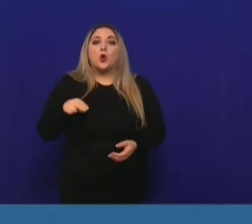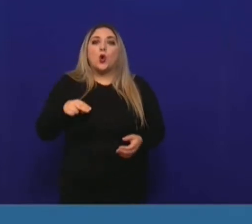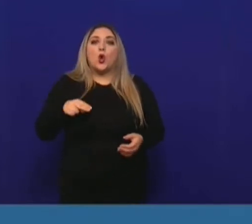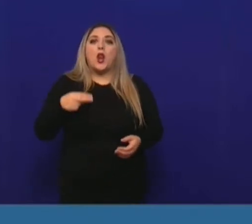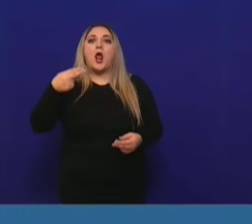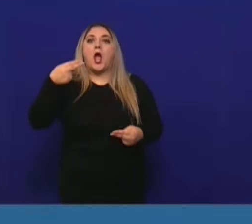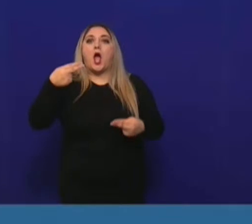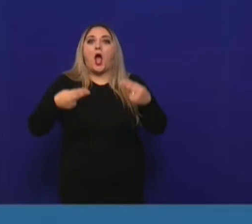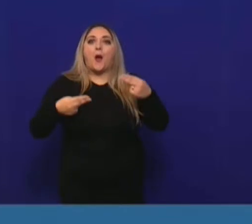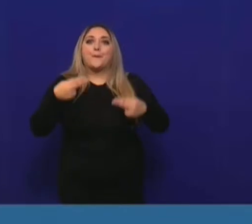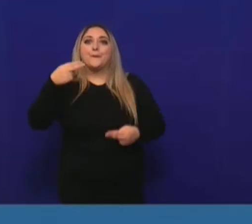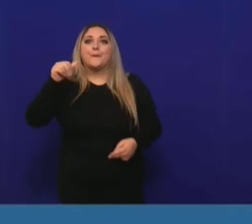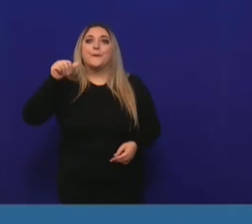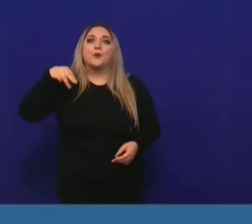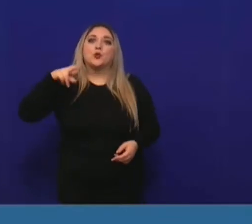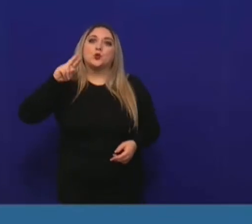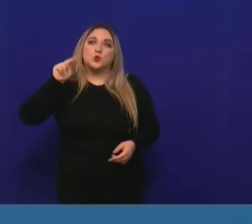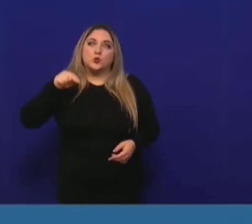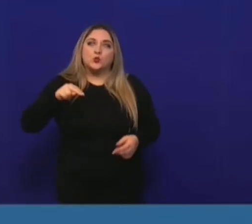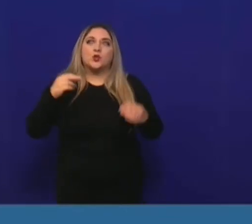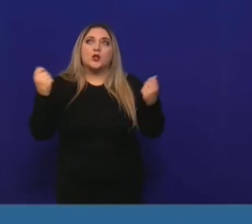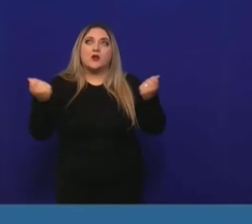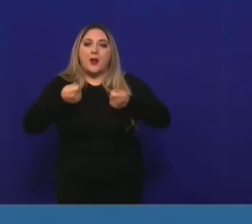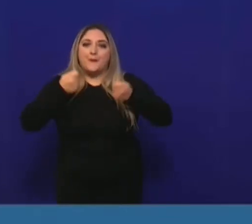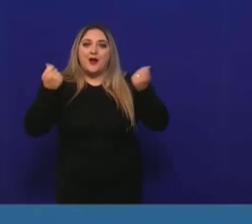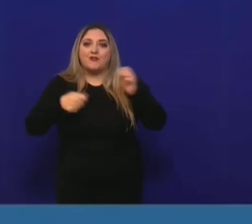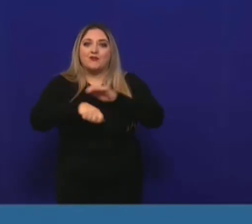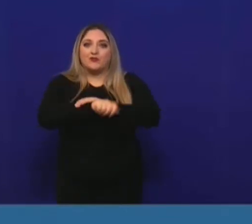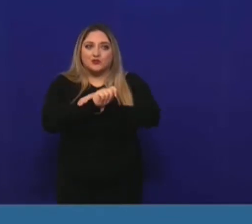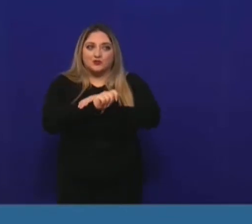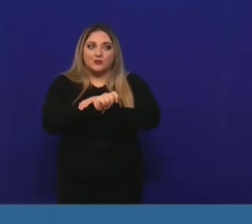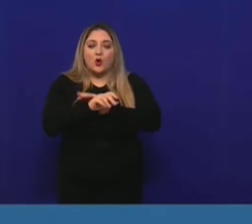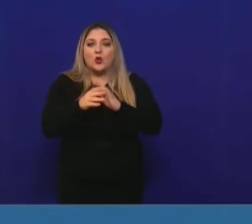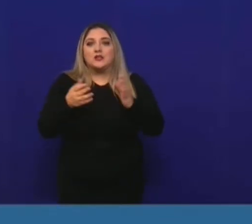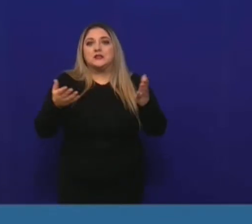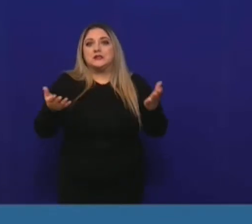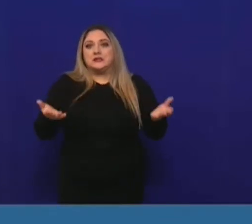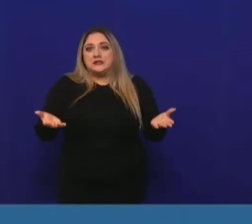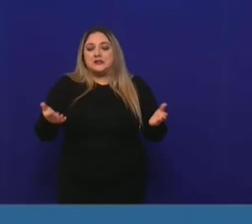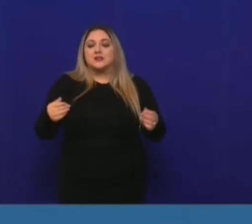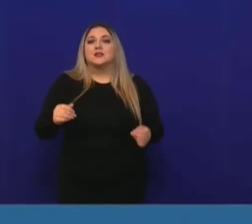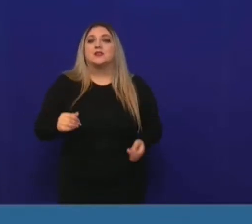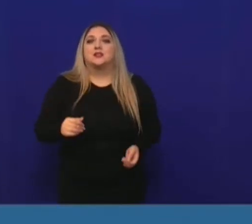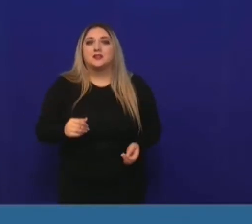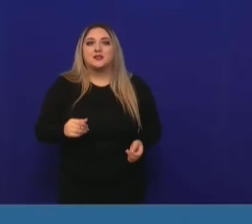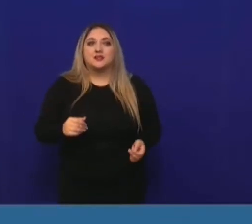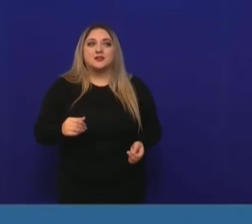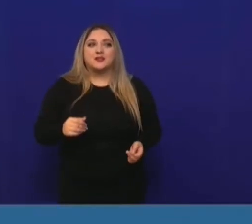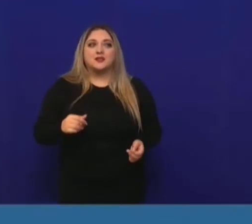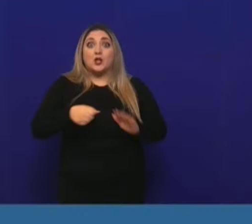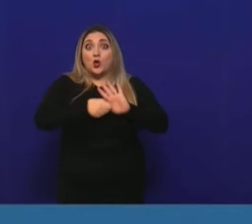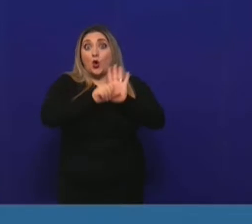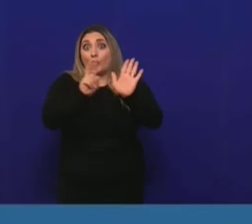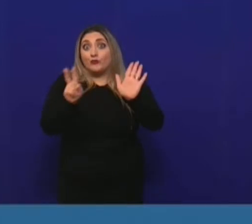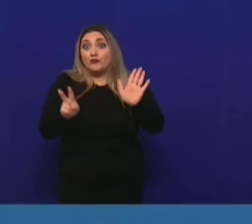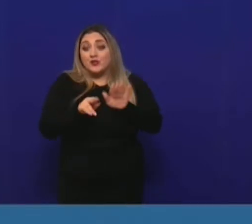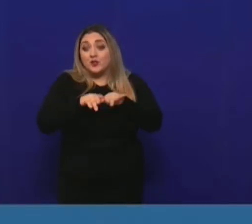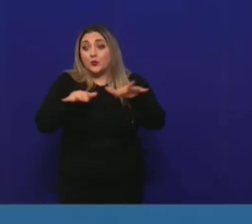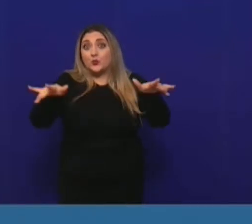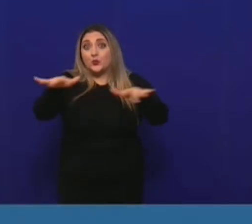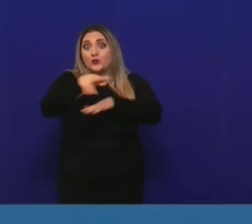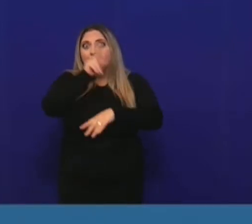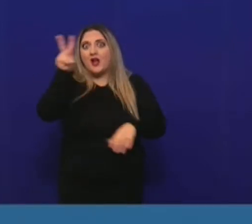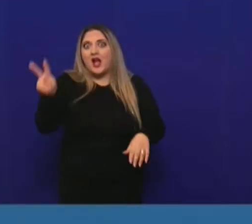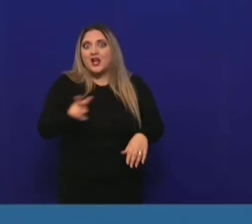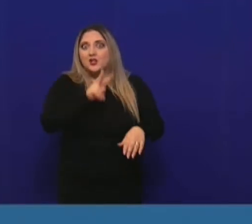fil-Ħamrun bħalma dejjem ngħidu. Aħna maħniex qegħdin f'sitwazzjoni pandemija bħal din fejn inti għandek virus li